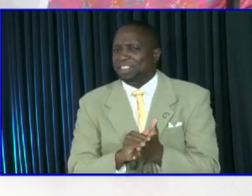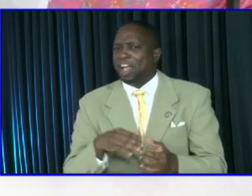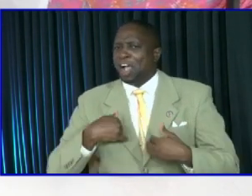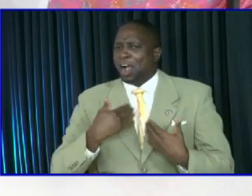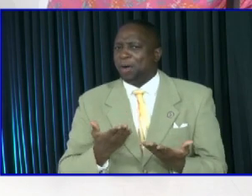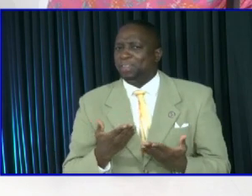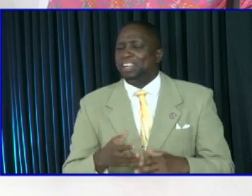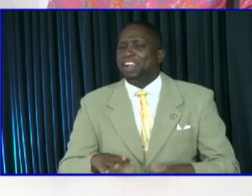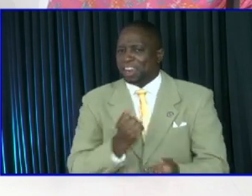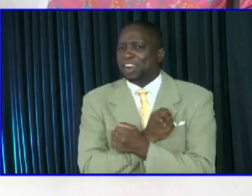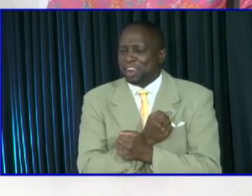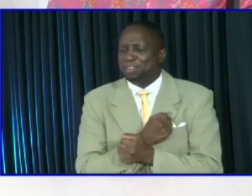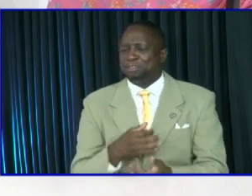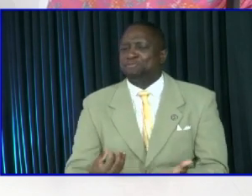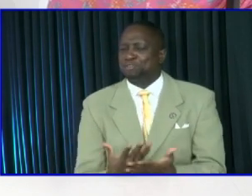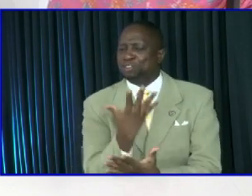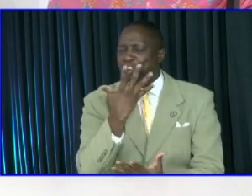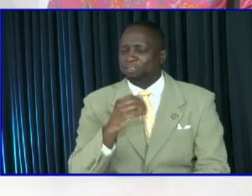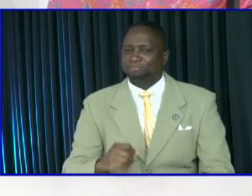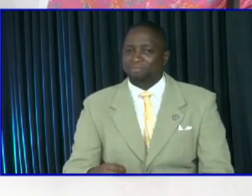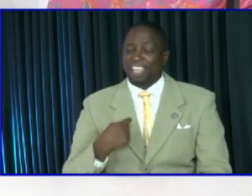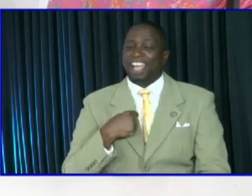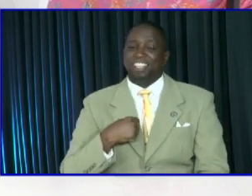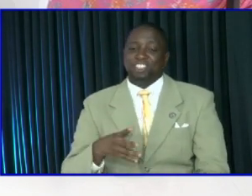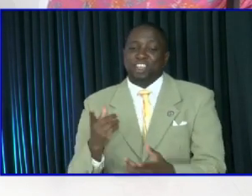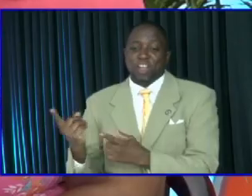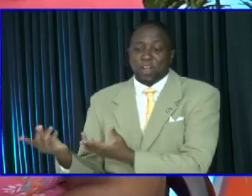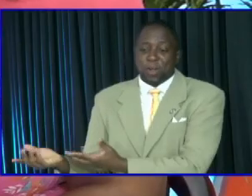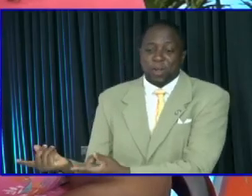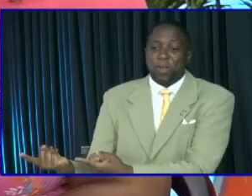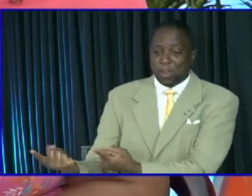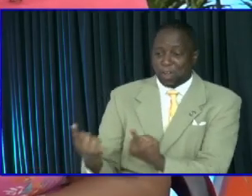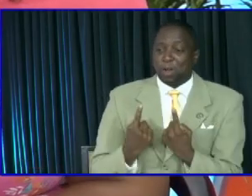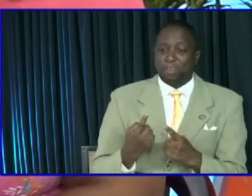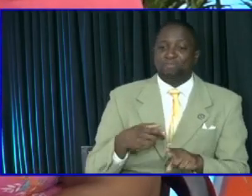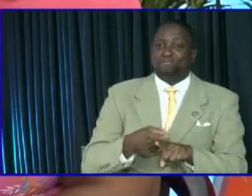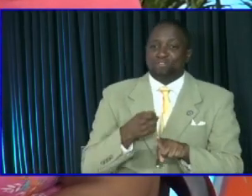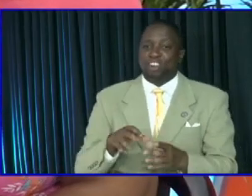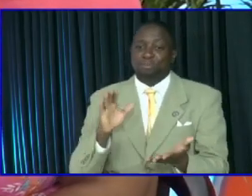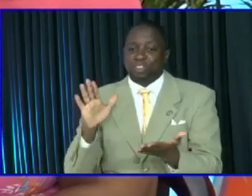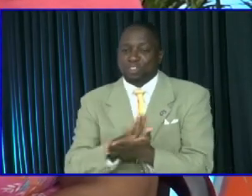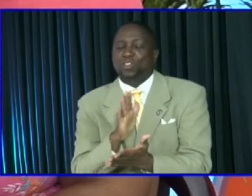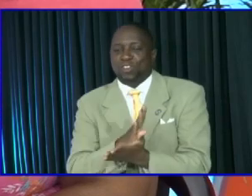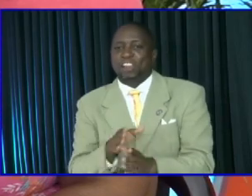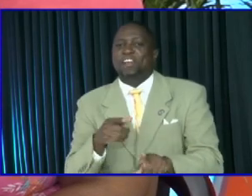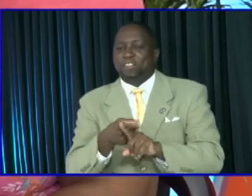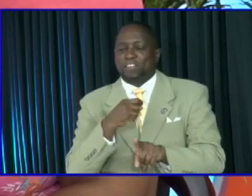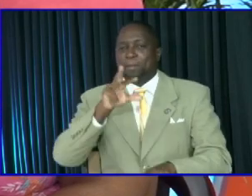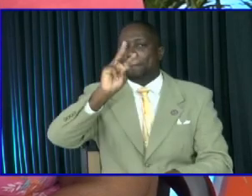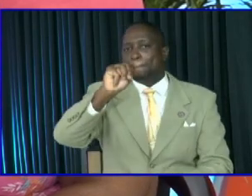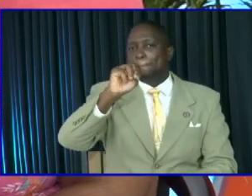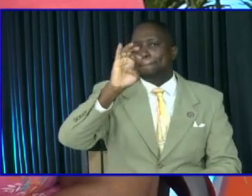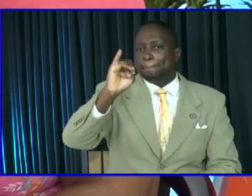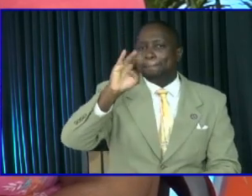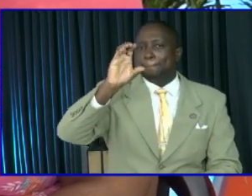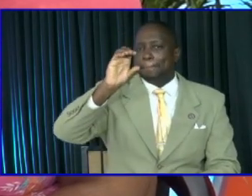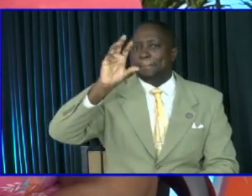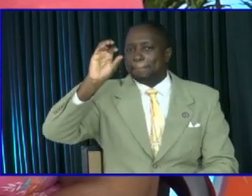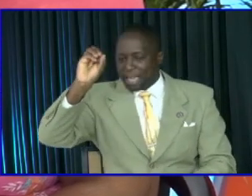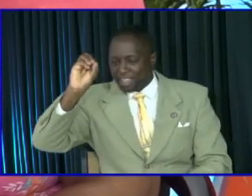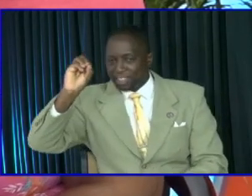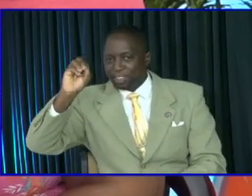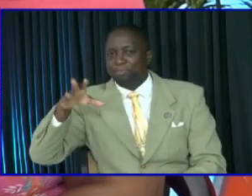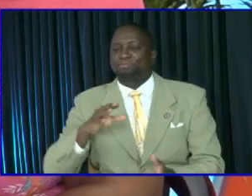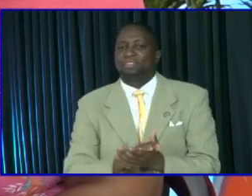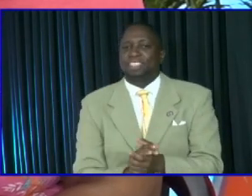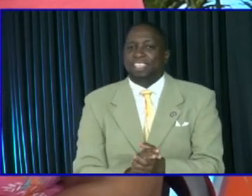on a bus. I was coming from school. I was at the Michael University at the time, and I was coming from